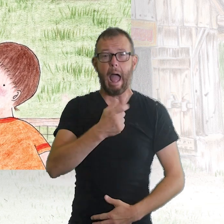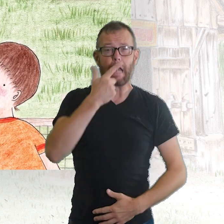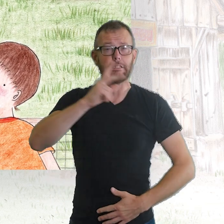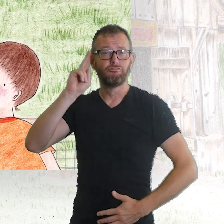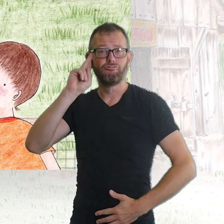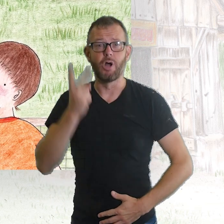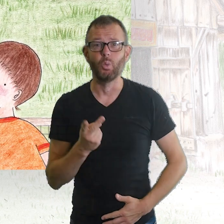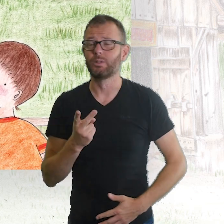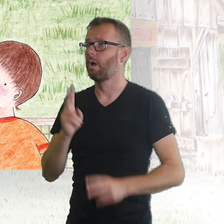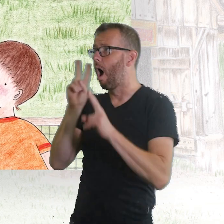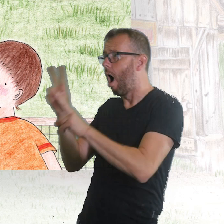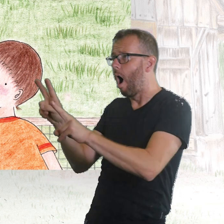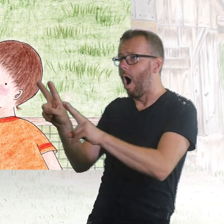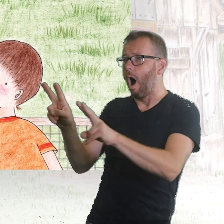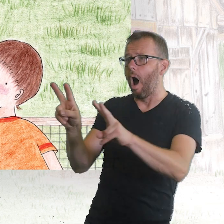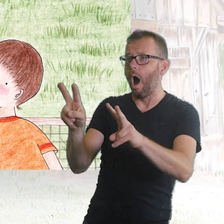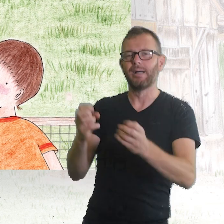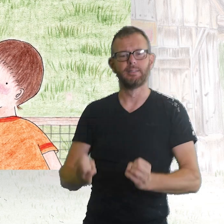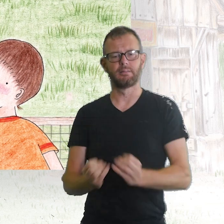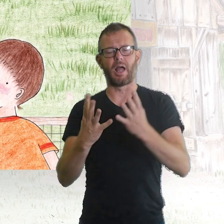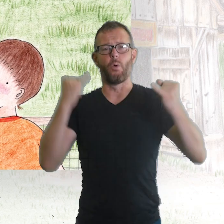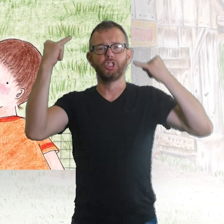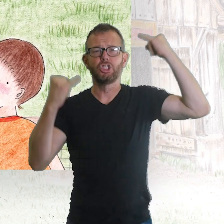Alex and Rosie saw a flock of Suffolk sheep.